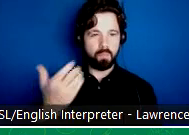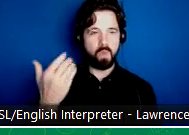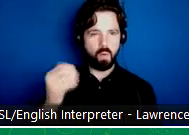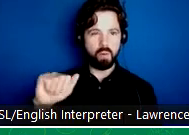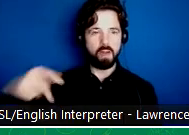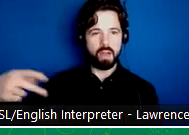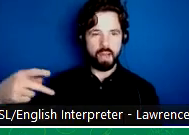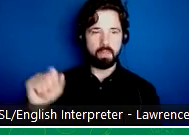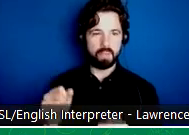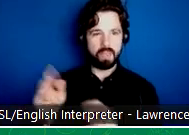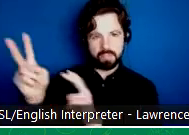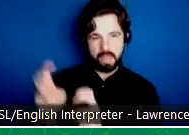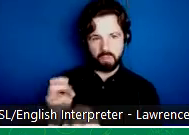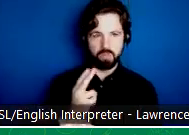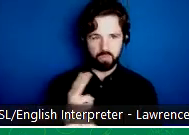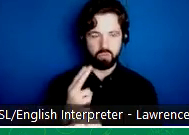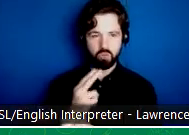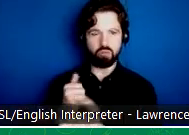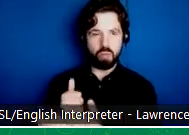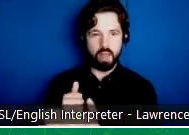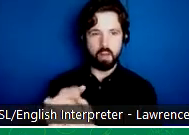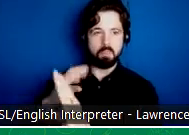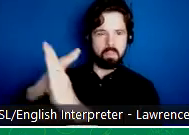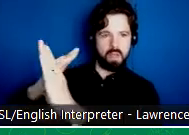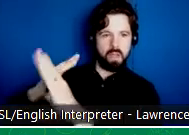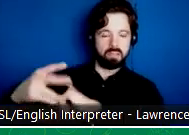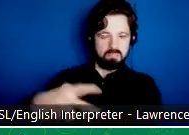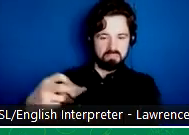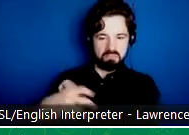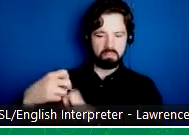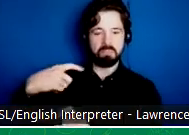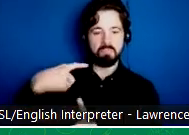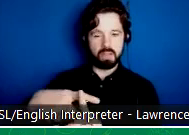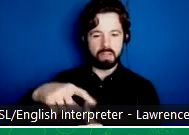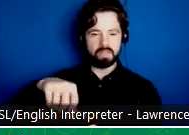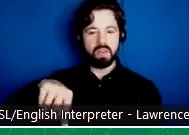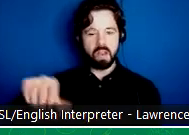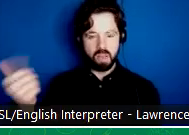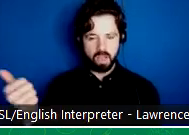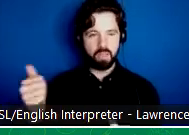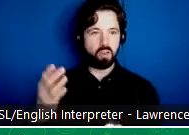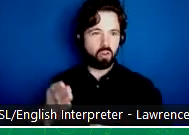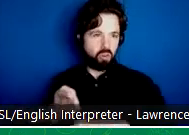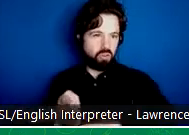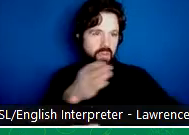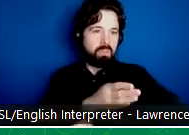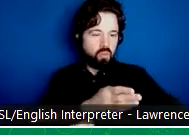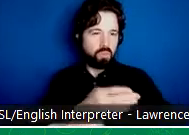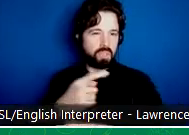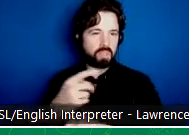tap enhancements will also be embedded into future S-EBT iterations beginning summer 2025.